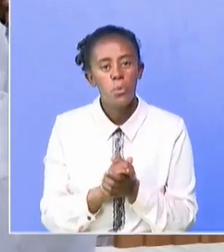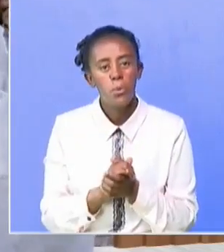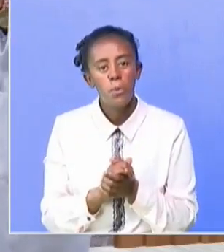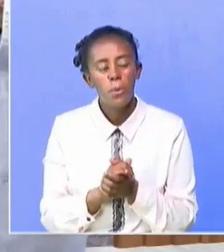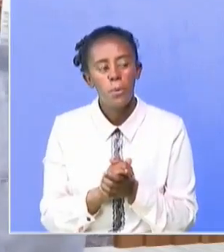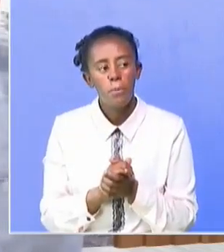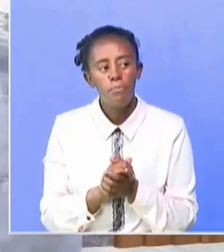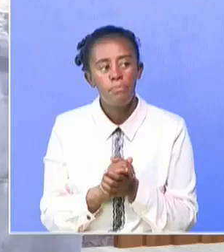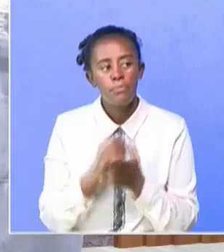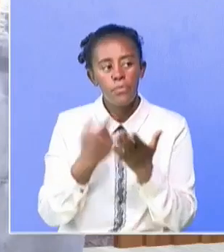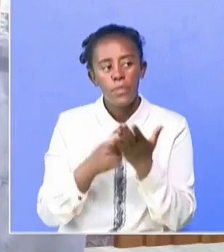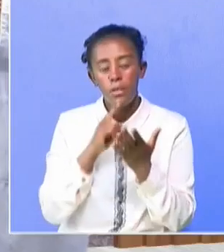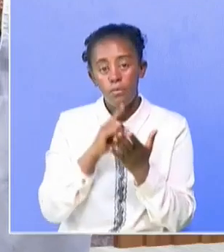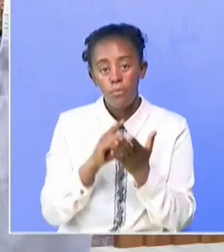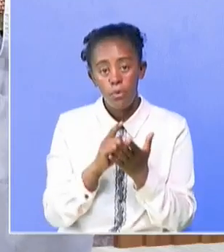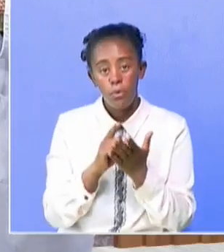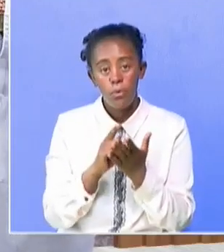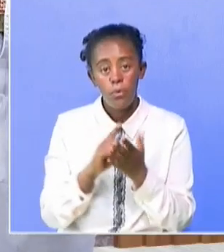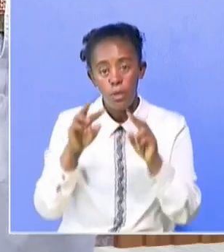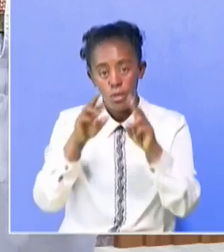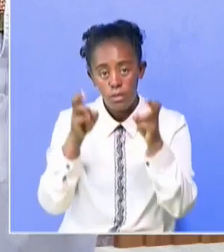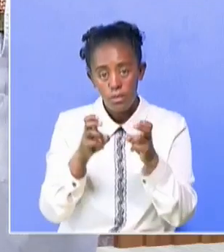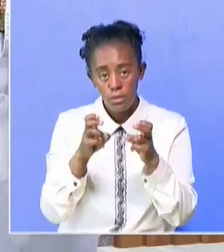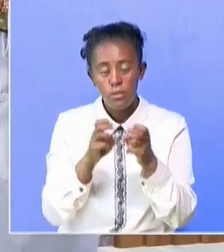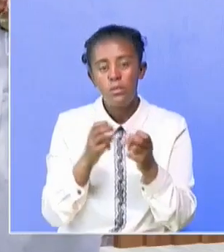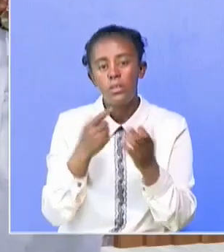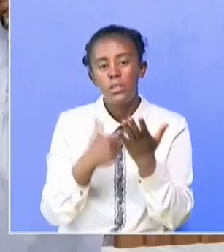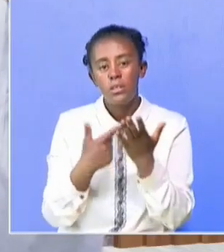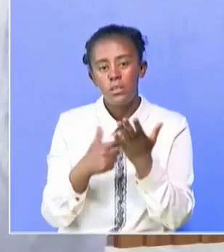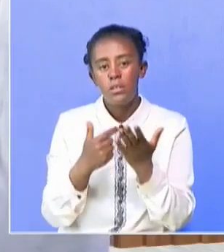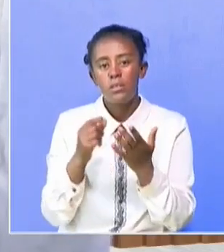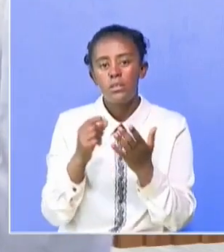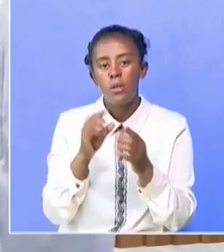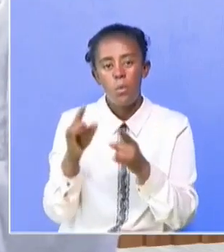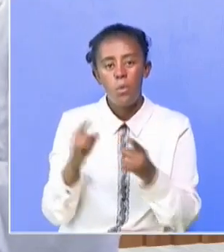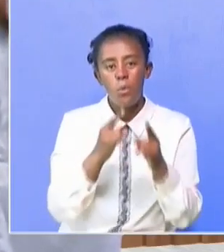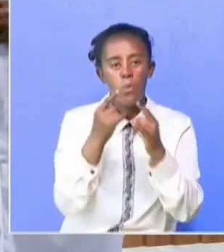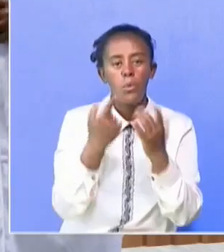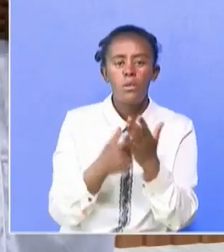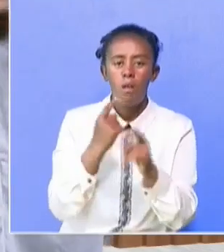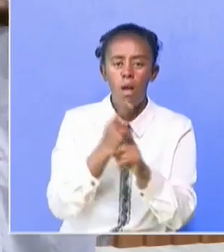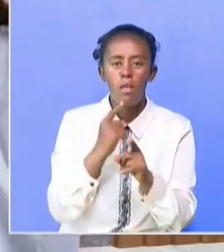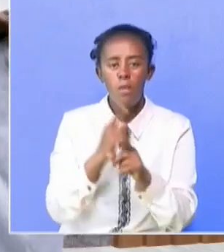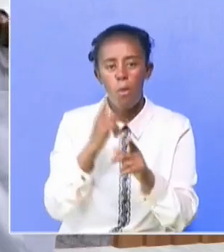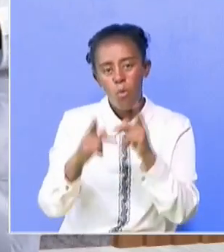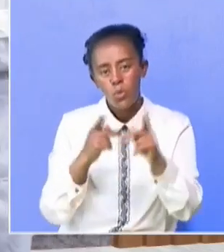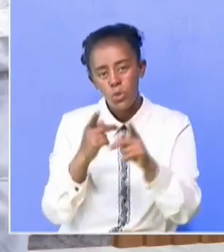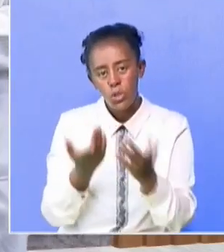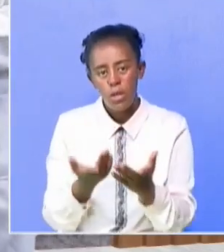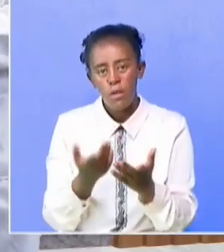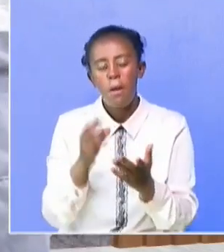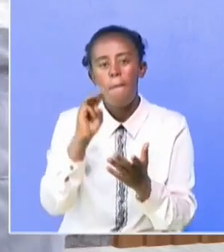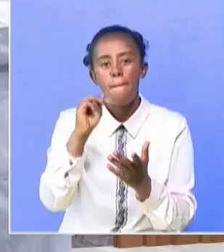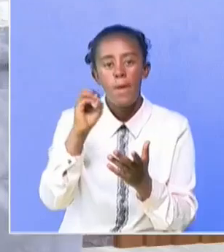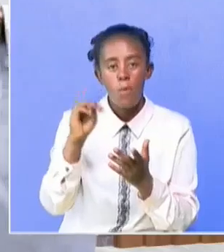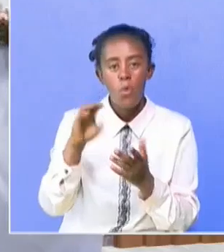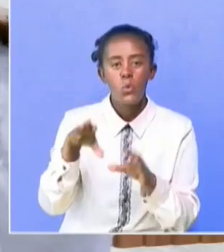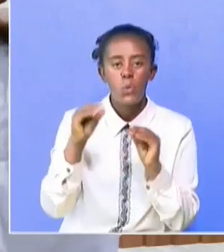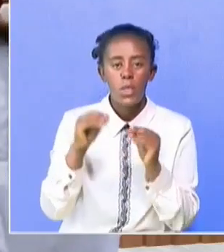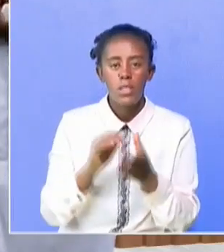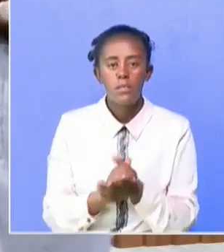that. Therefore, heading has to be kept in such a way. This is the right procedure while you are writing a memo